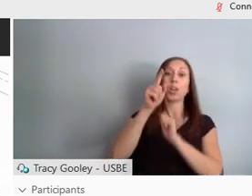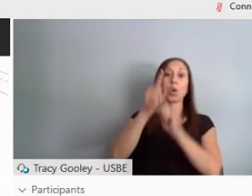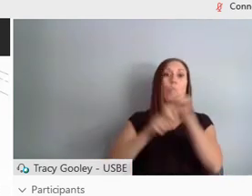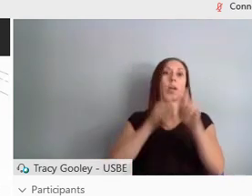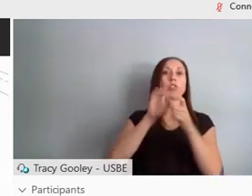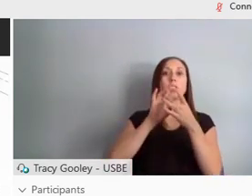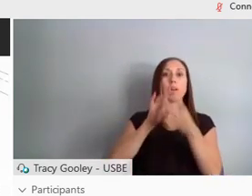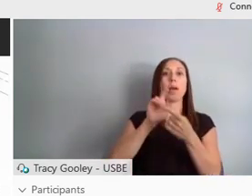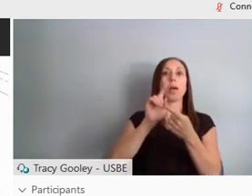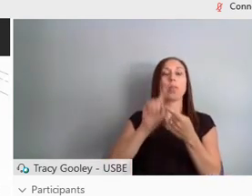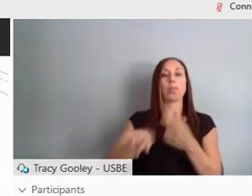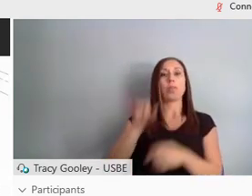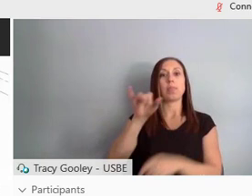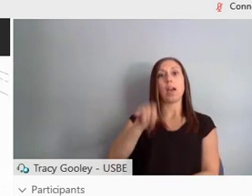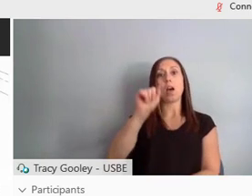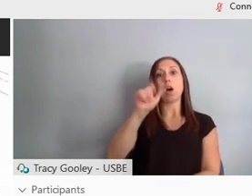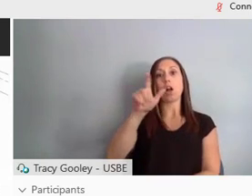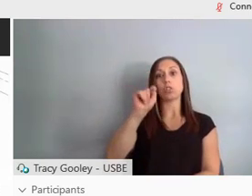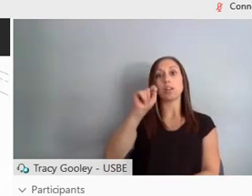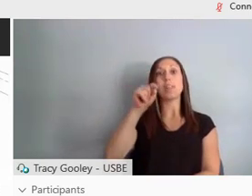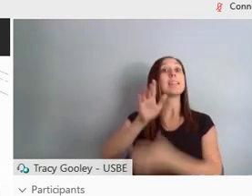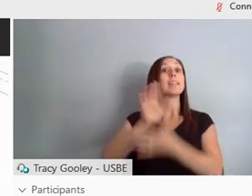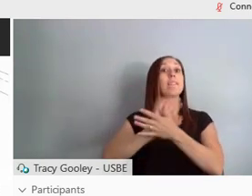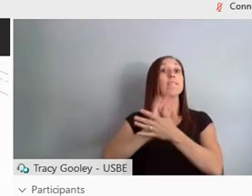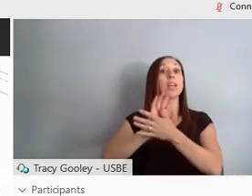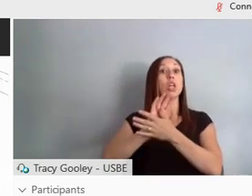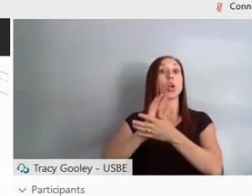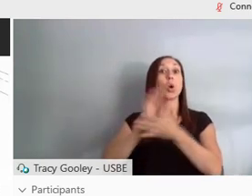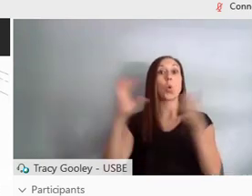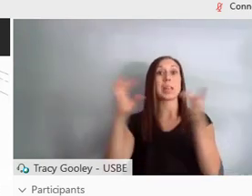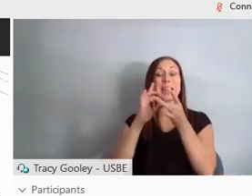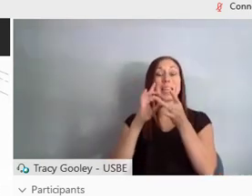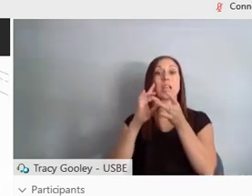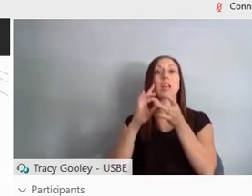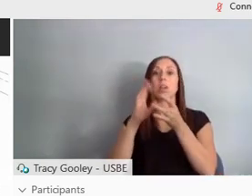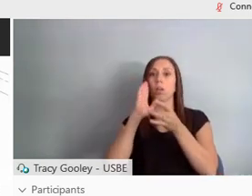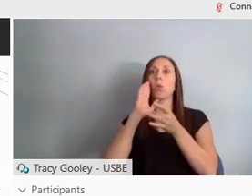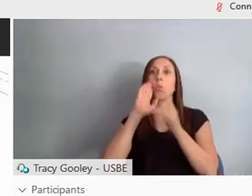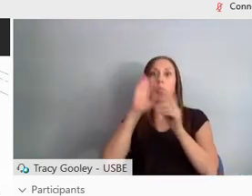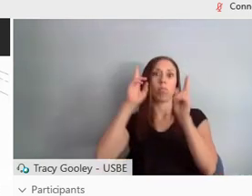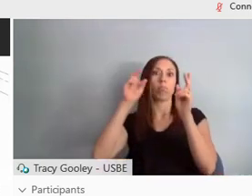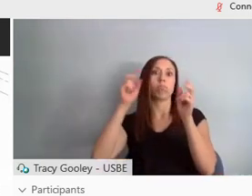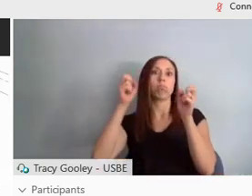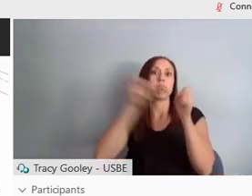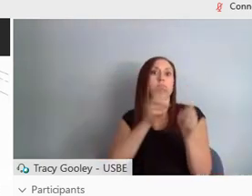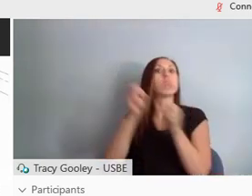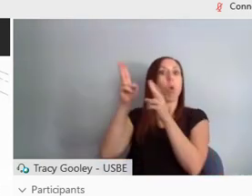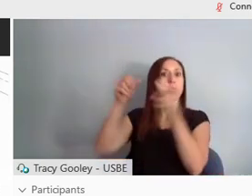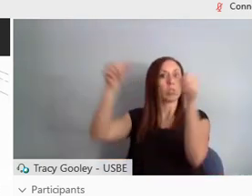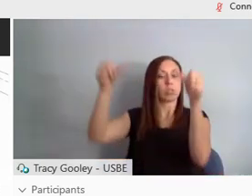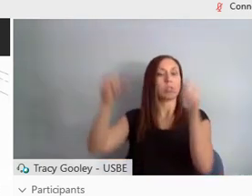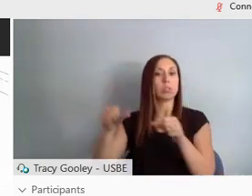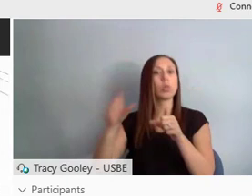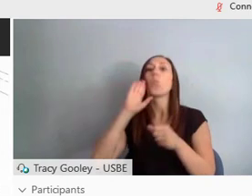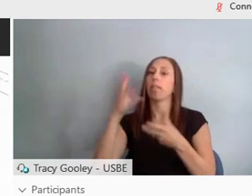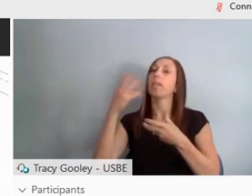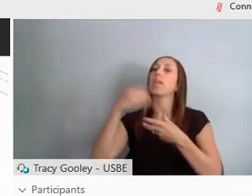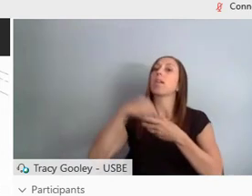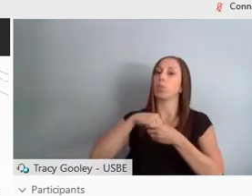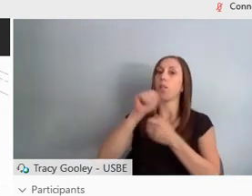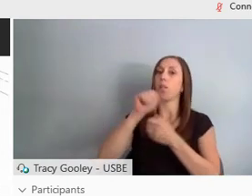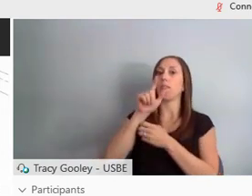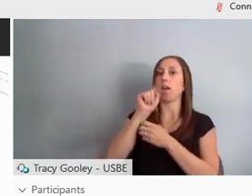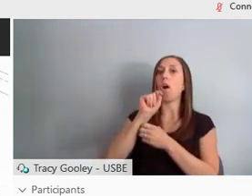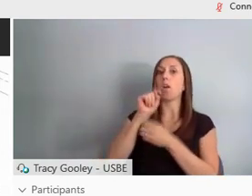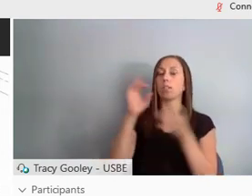questions about the alternate, this video link will be posted and it will include the alt PEEP information